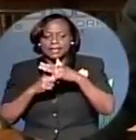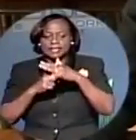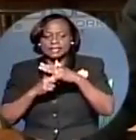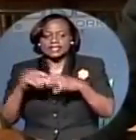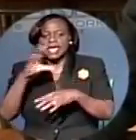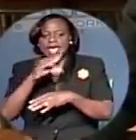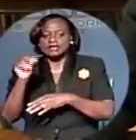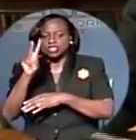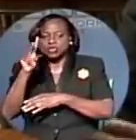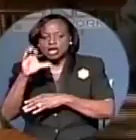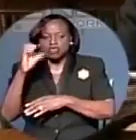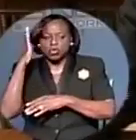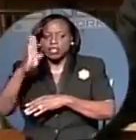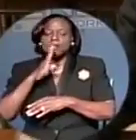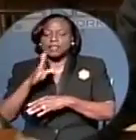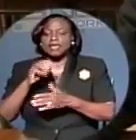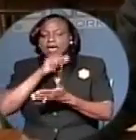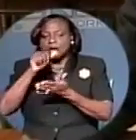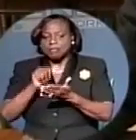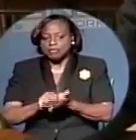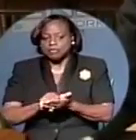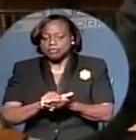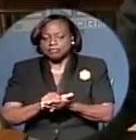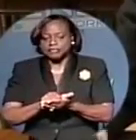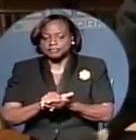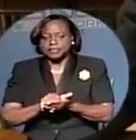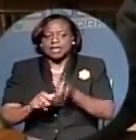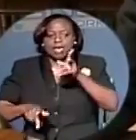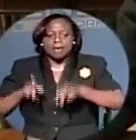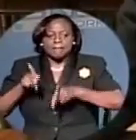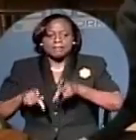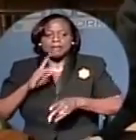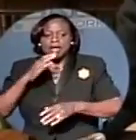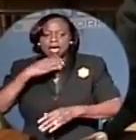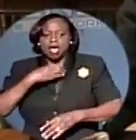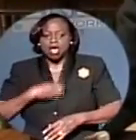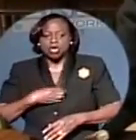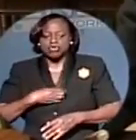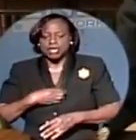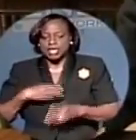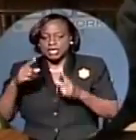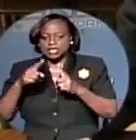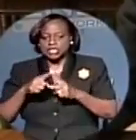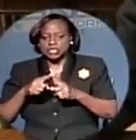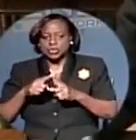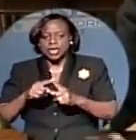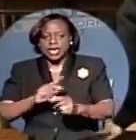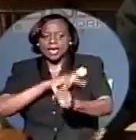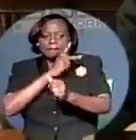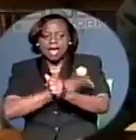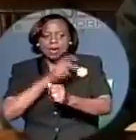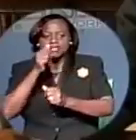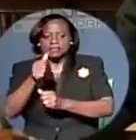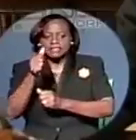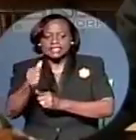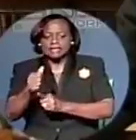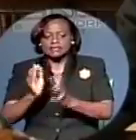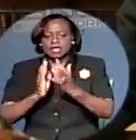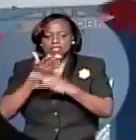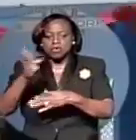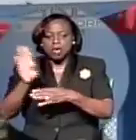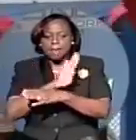200 of those would be approved, then you have also an indication. People are hungry to empower themselves through